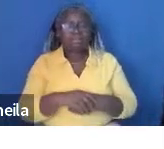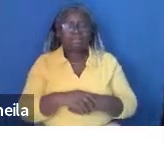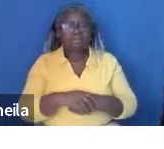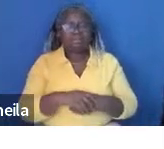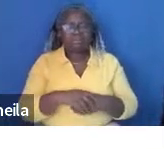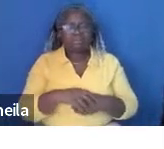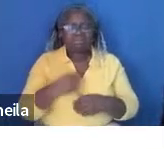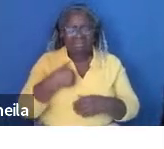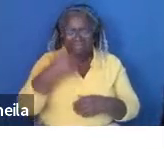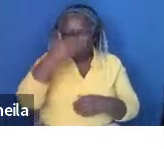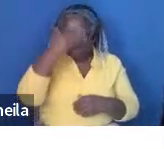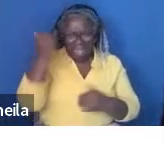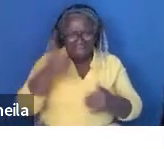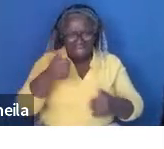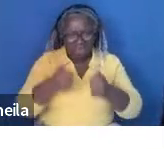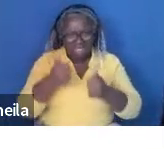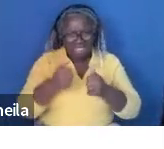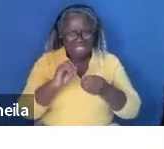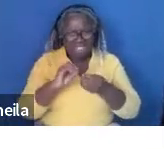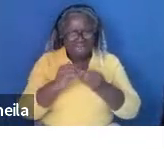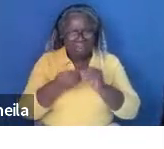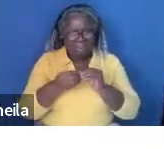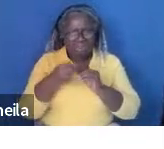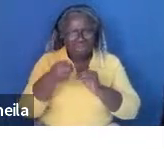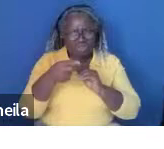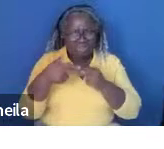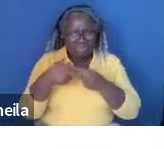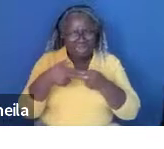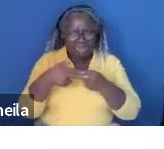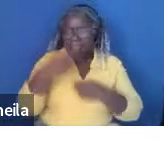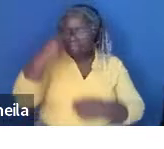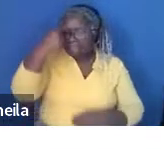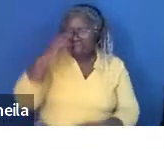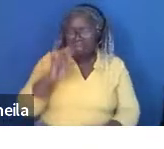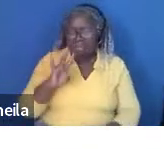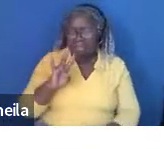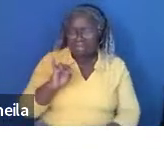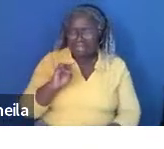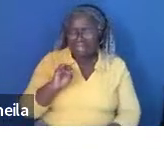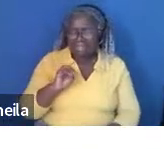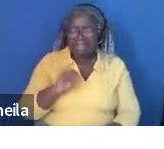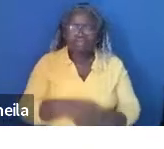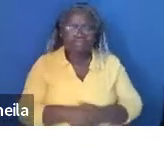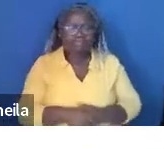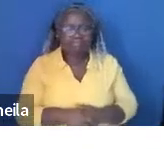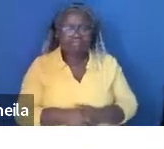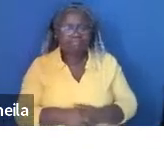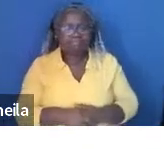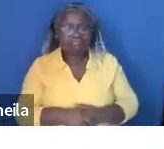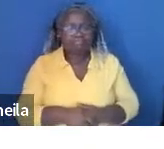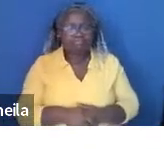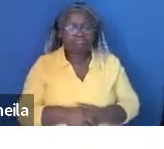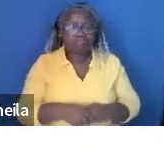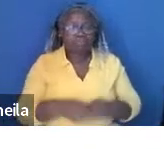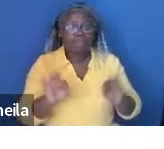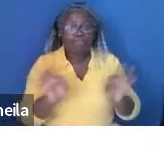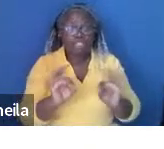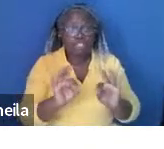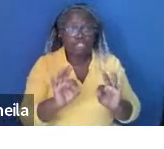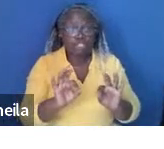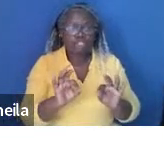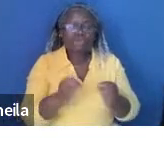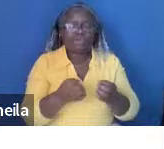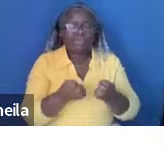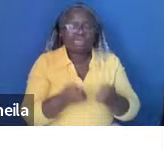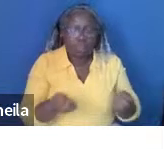is. So what we have here, again, furniture and equipment is our biggest issue. Again,